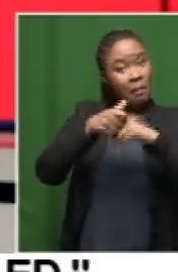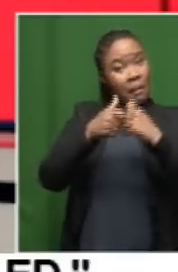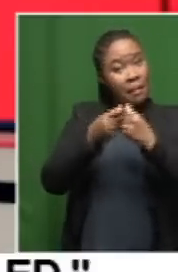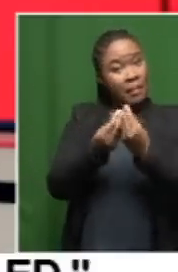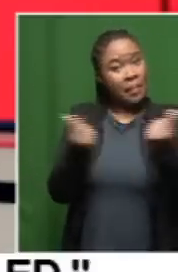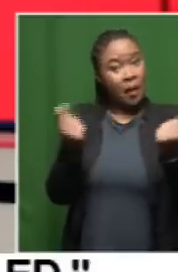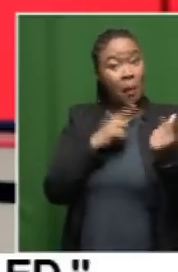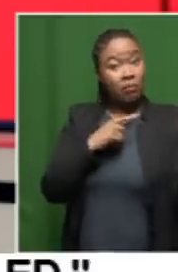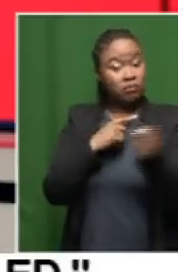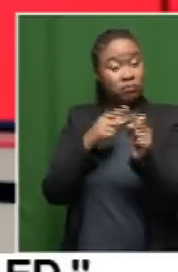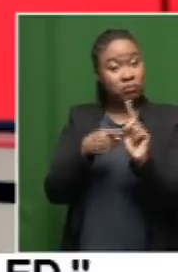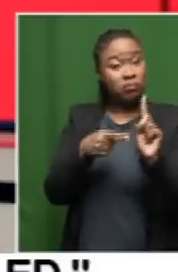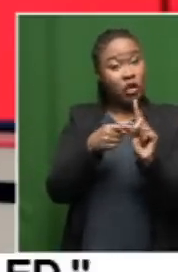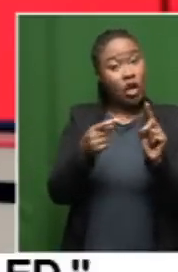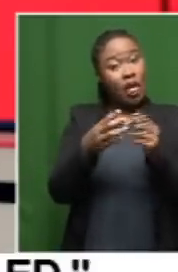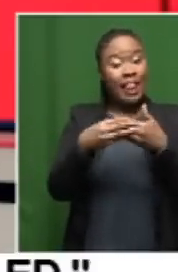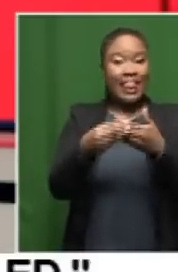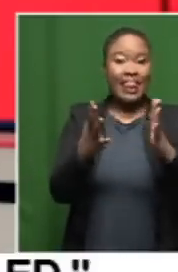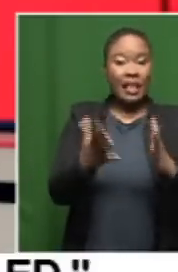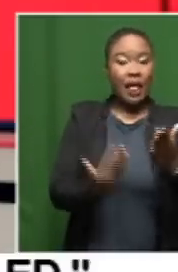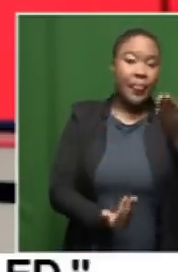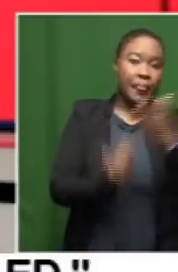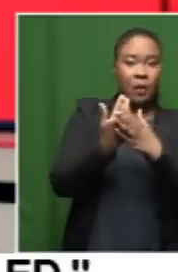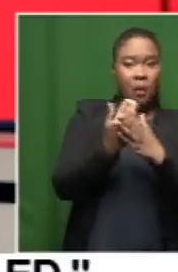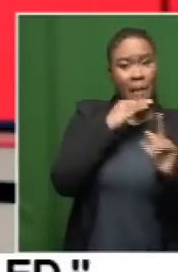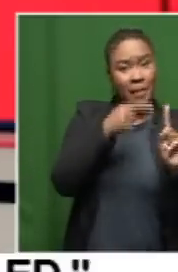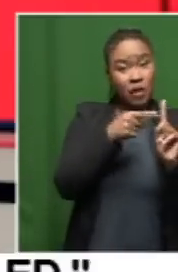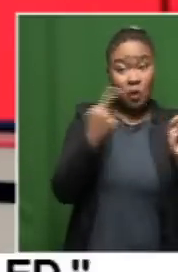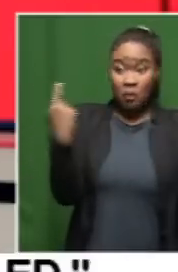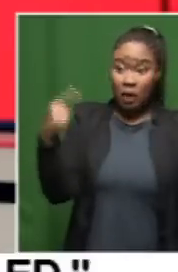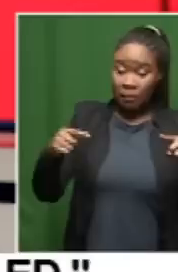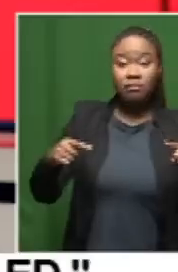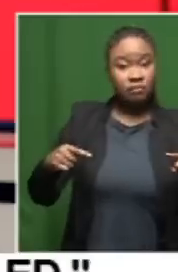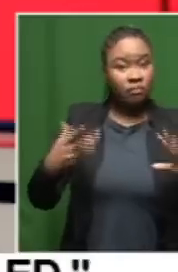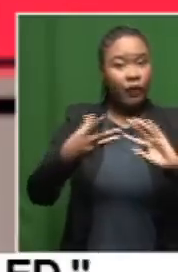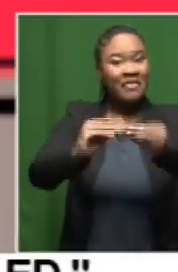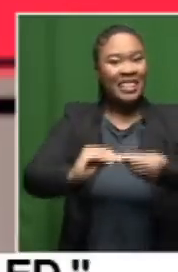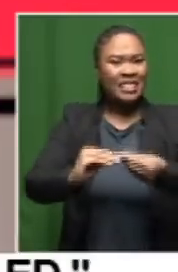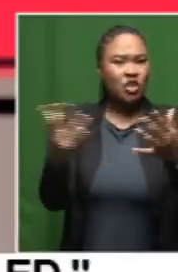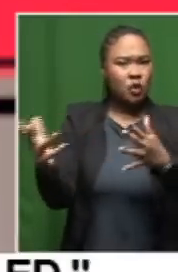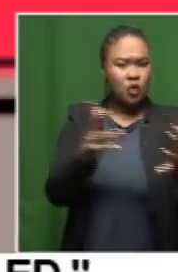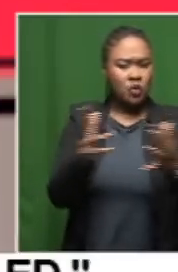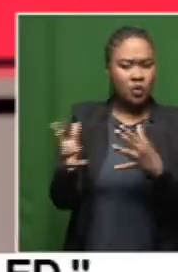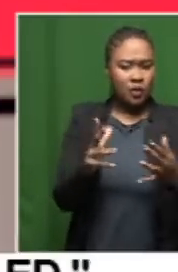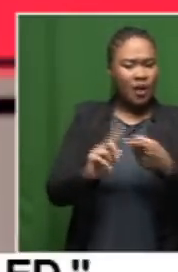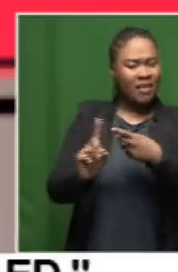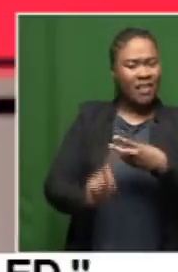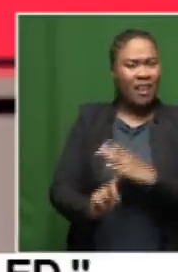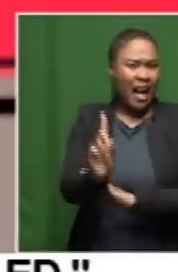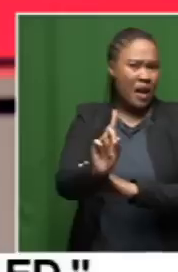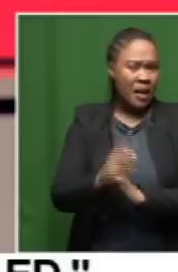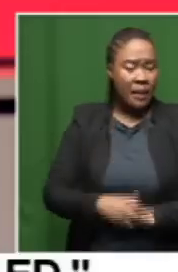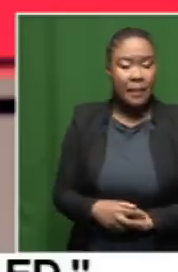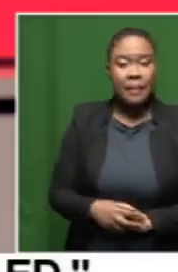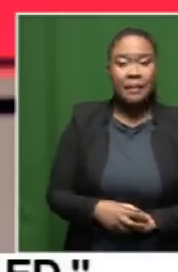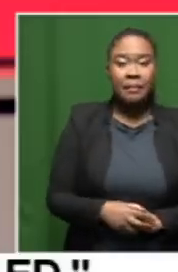new leader in this position and say, this is what we're going to do to fix this? Working with our people, with our communities,